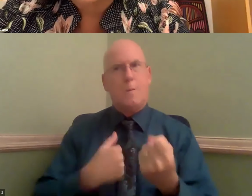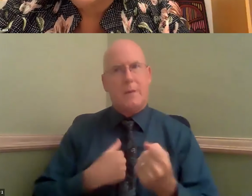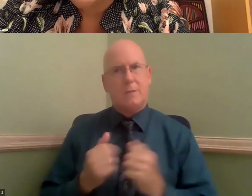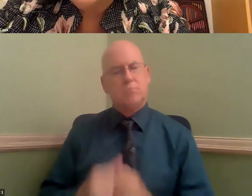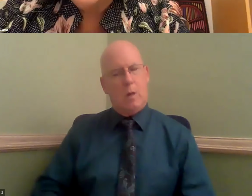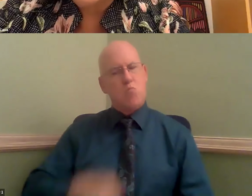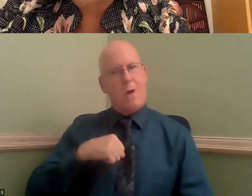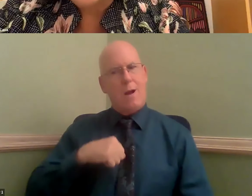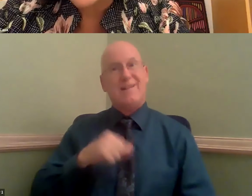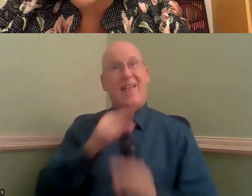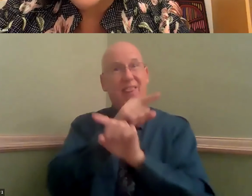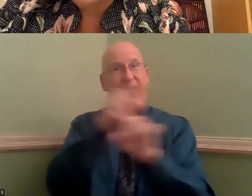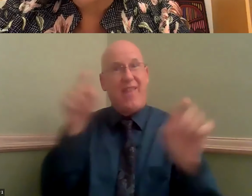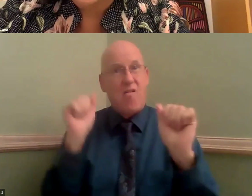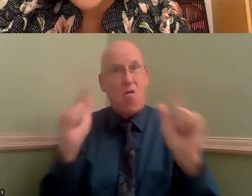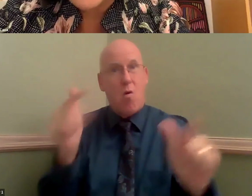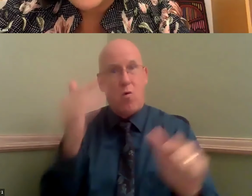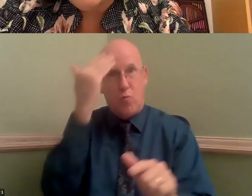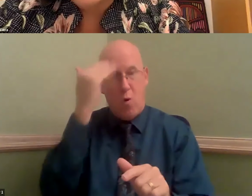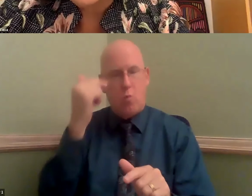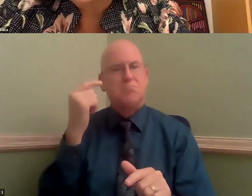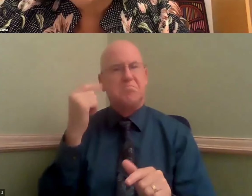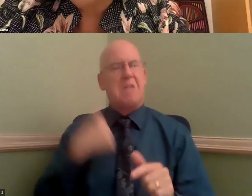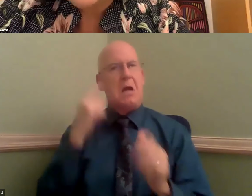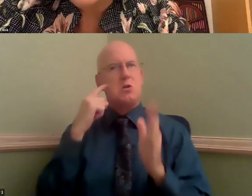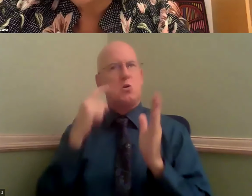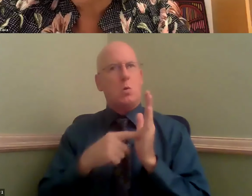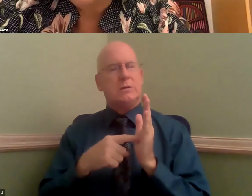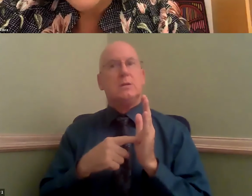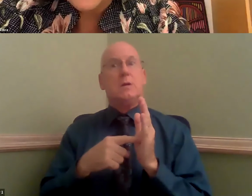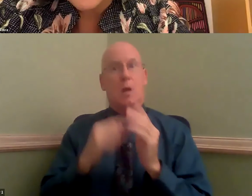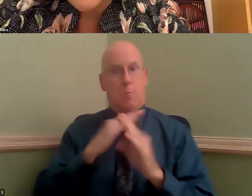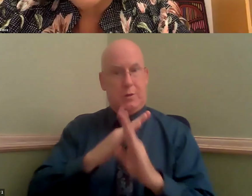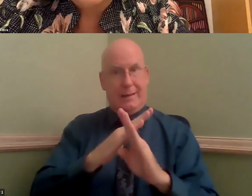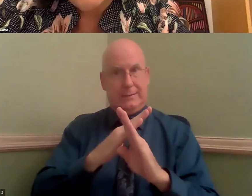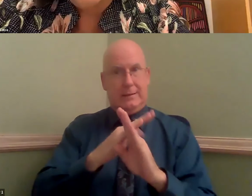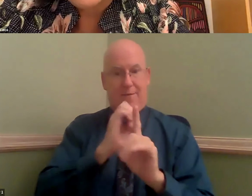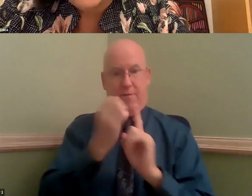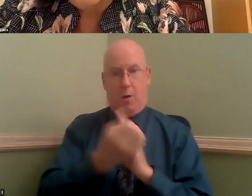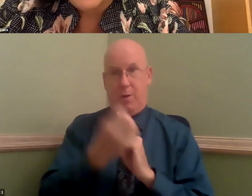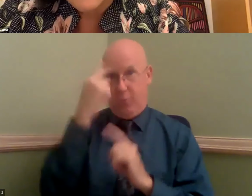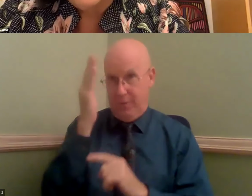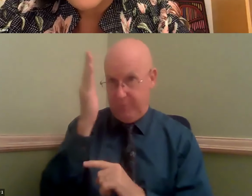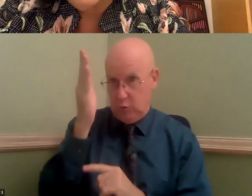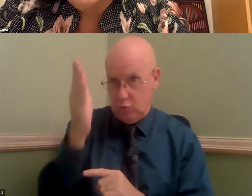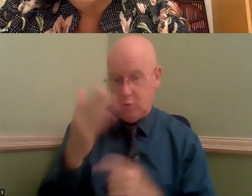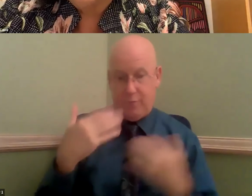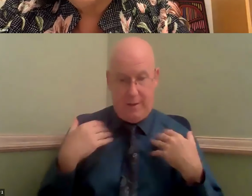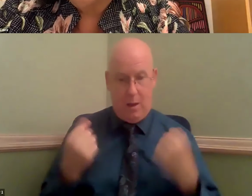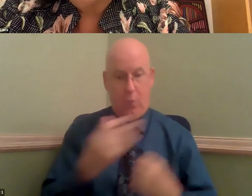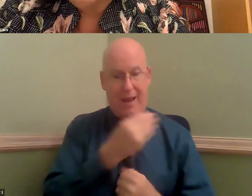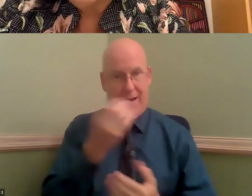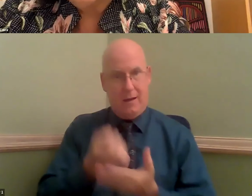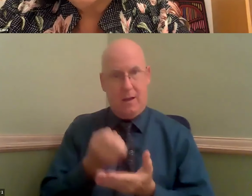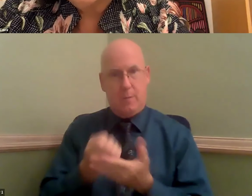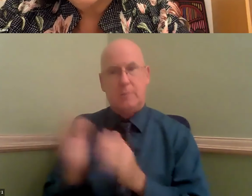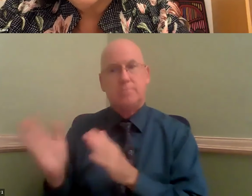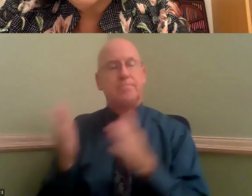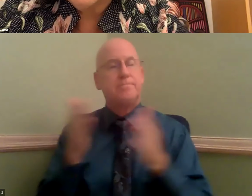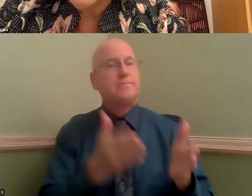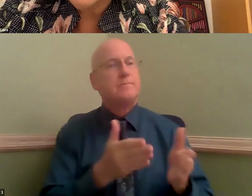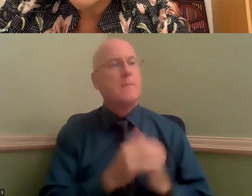because they know that I recognize the urgency of protecting our environment for the future of our health and our economy. Ms. DeVallo, 30 seconds